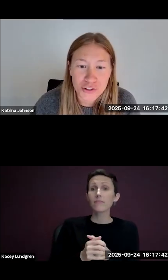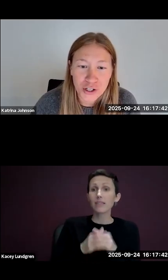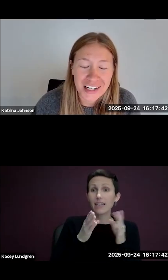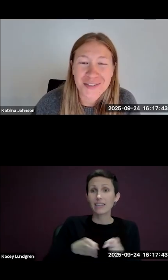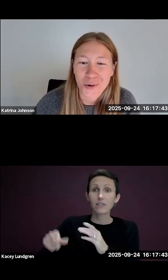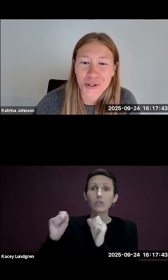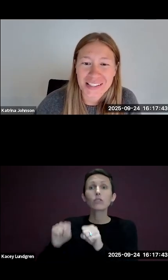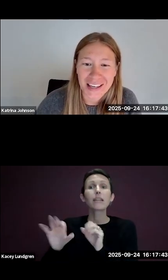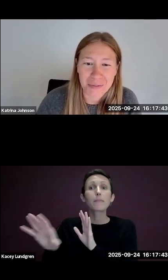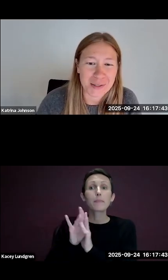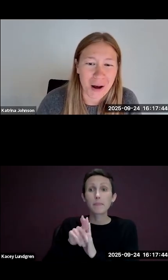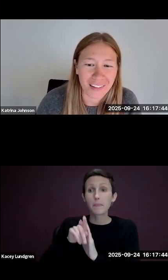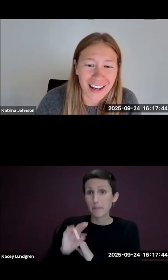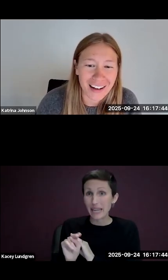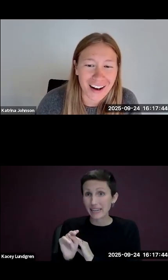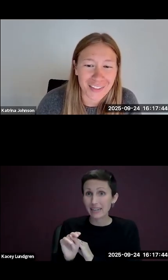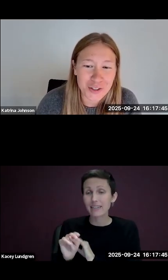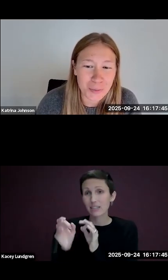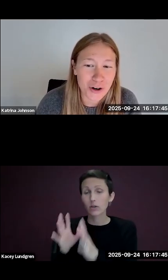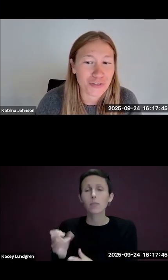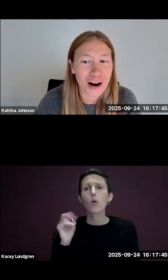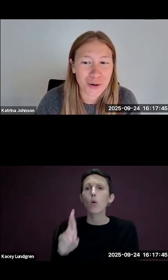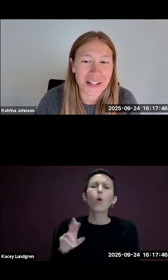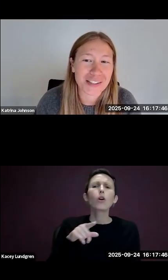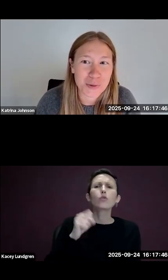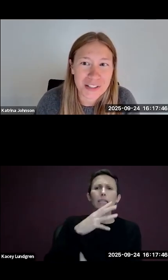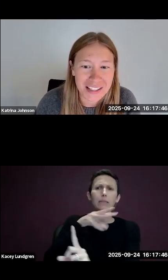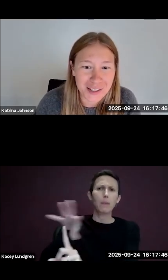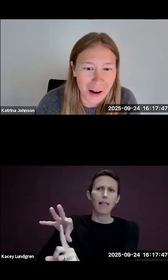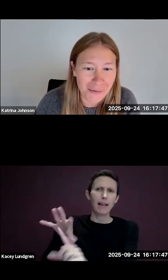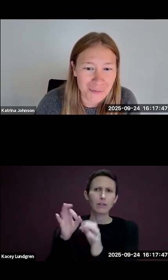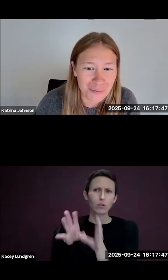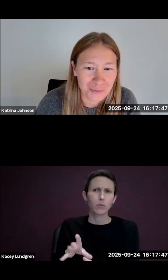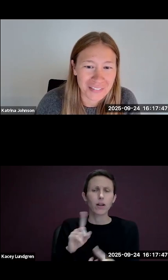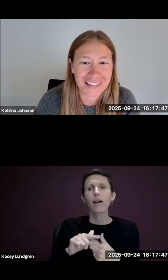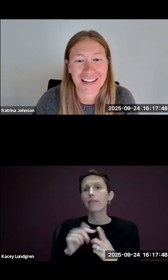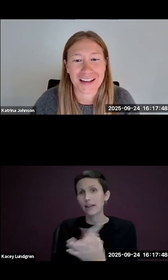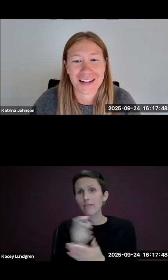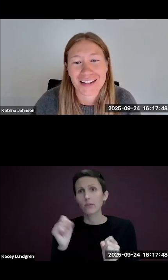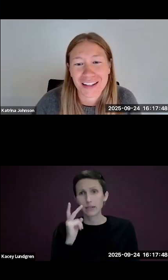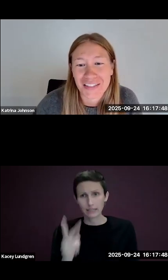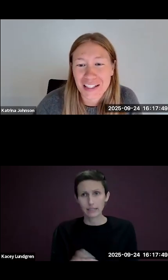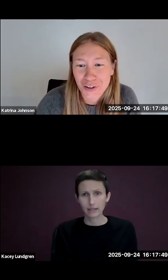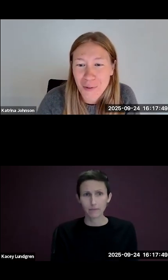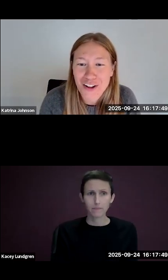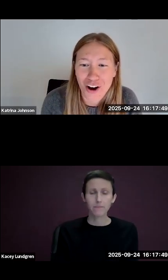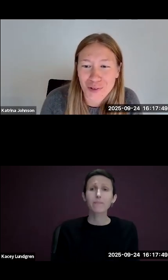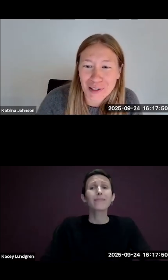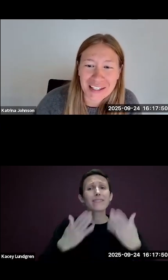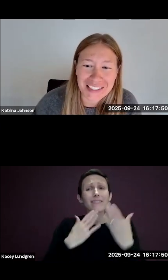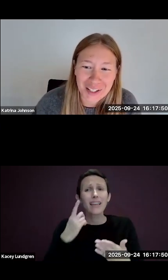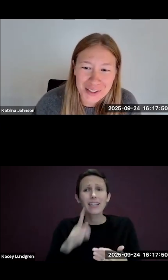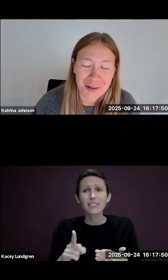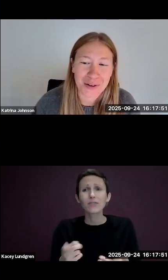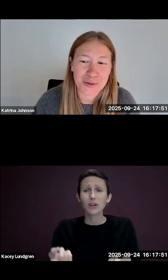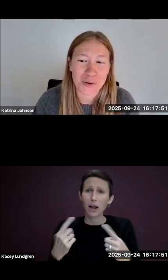interpreter on their screen, or you can set up the spotlight on the interpreter for everyone in Zoom to see as well. Thanks for coming along